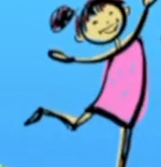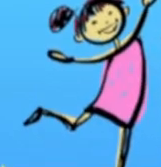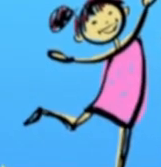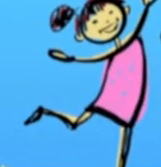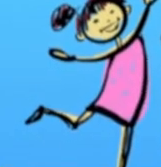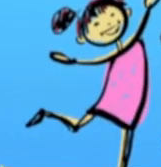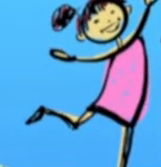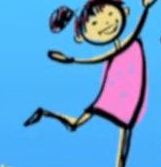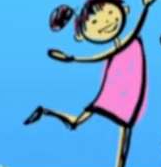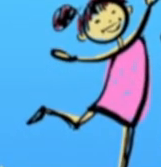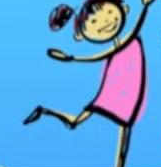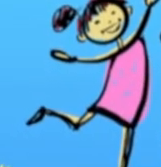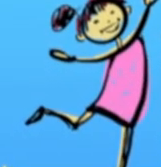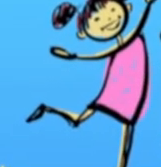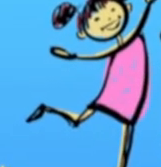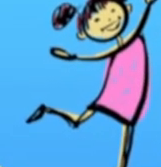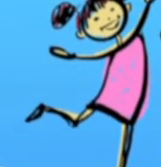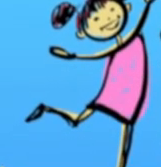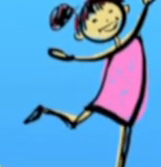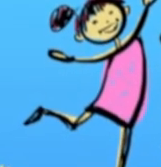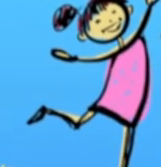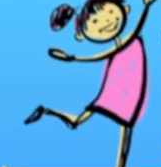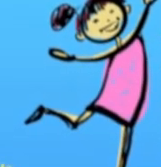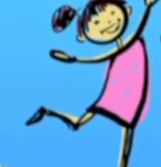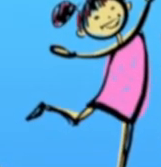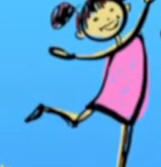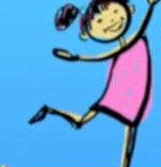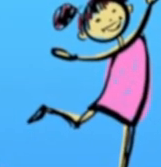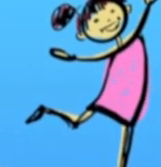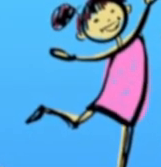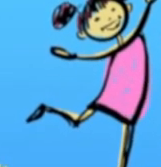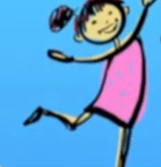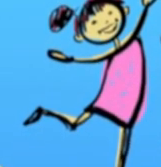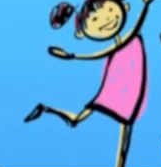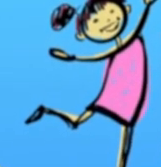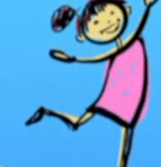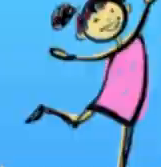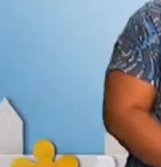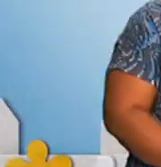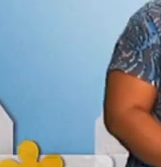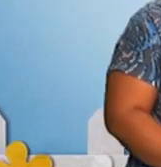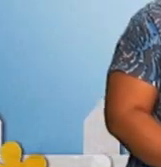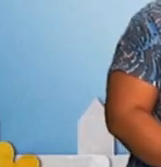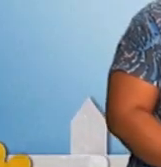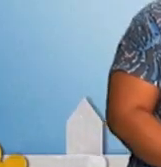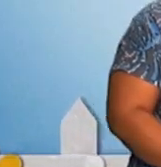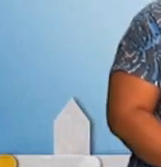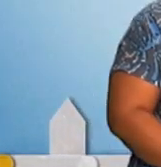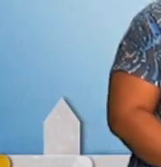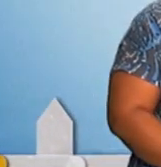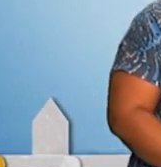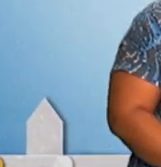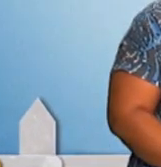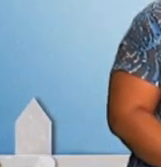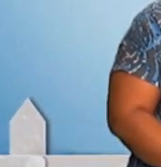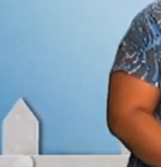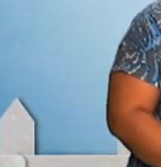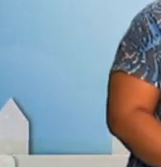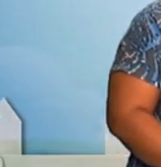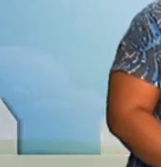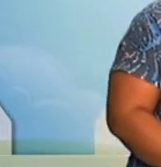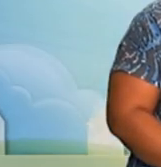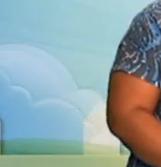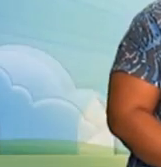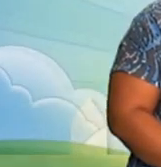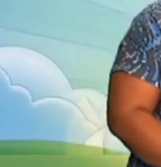Oira na ngwane na nonda inuni ena beisinga ni mataka. Mersi sunga da kena loma dina kena mikaron. Sakena ngau na mitaro bina nonda baksangai ka